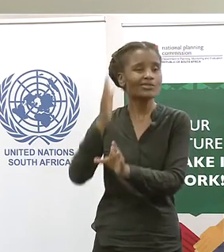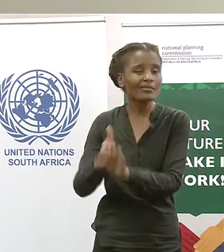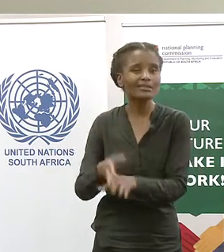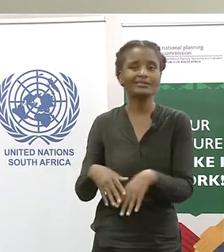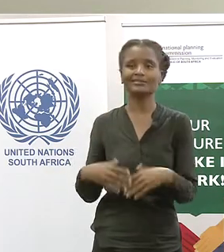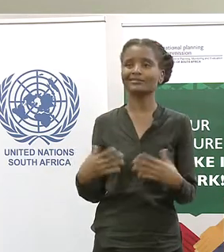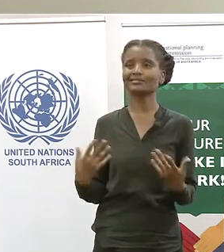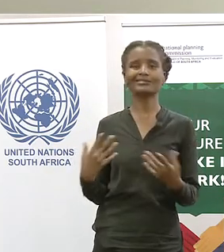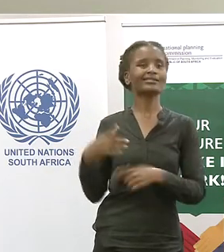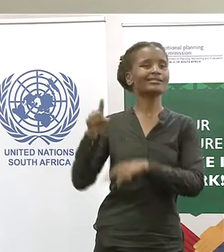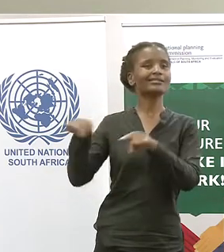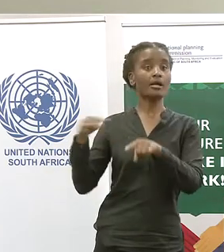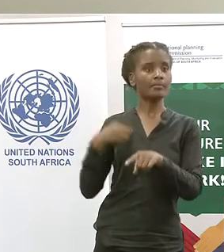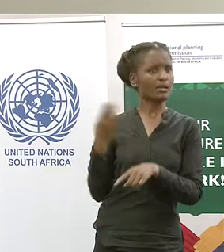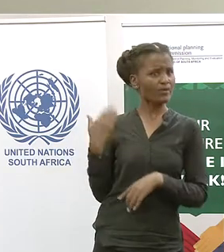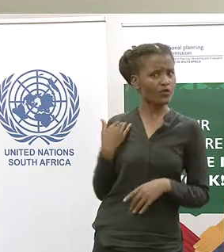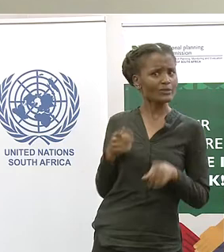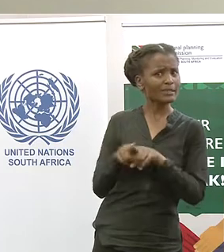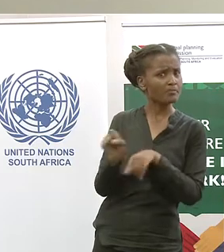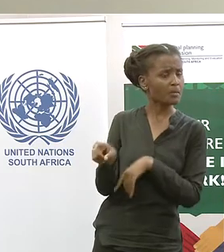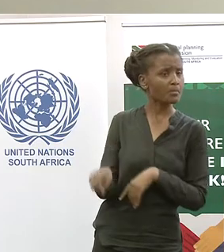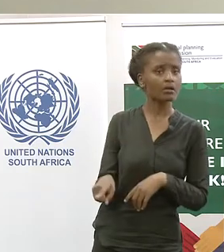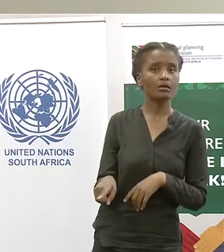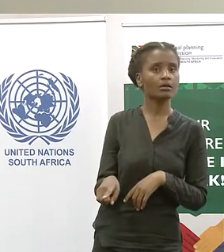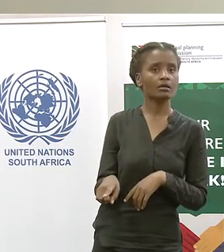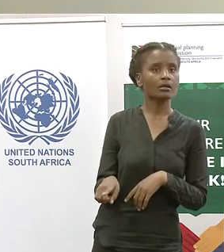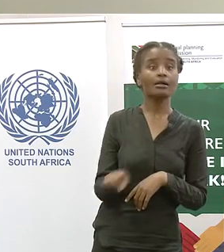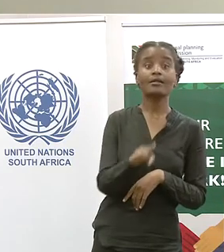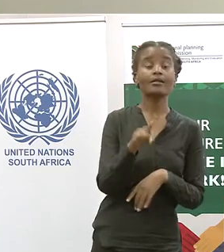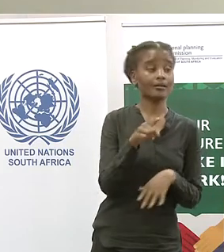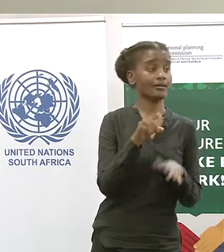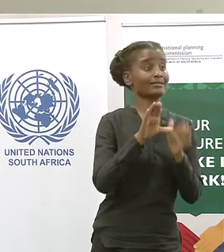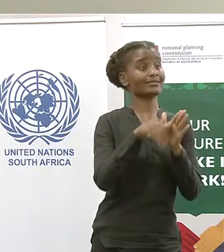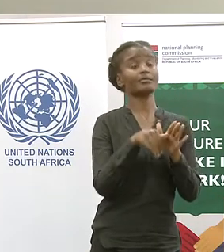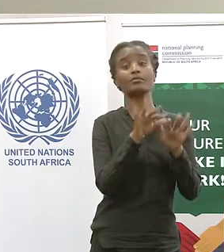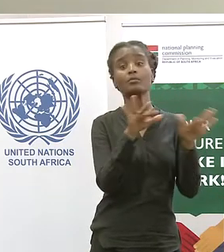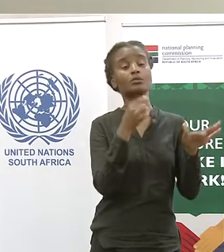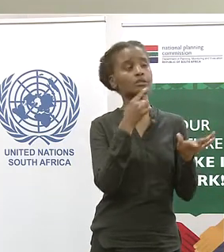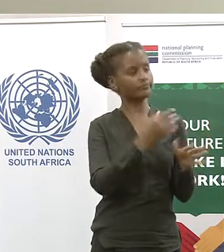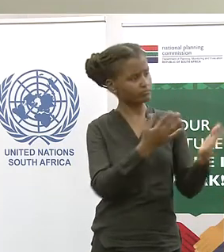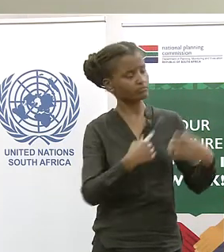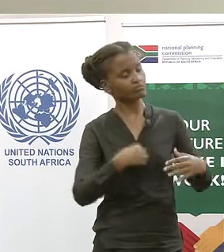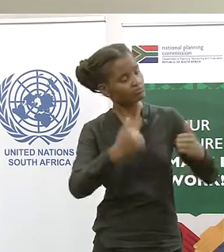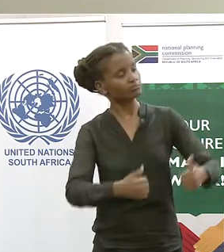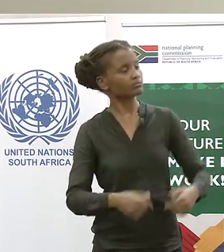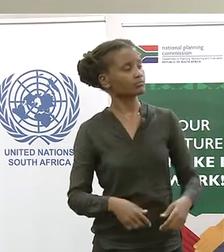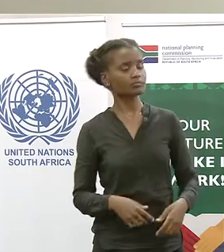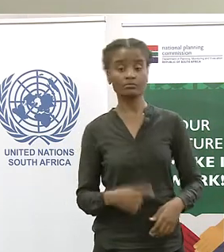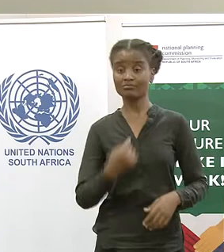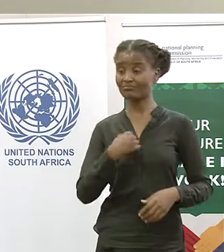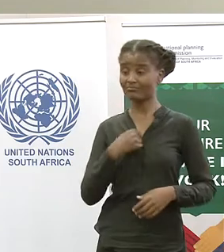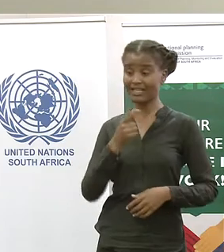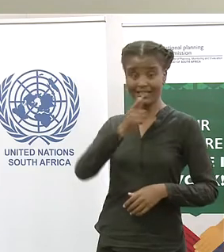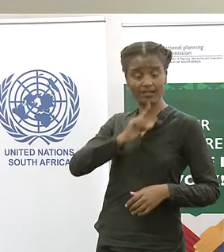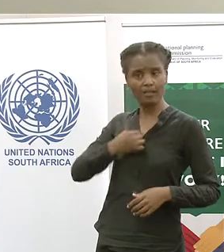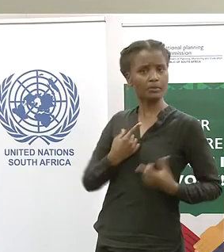people. And they would sit you down and say, you are not going to tell me what to do because I know